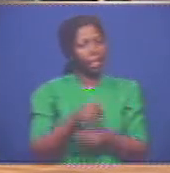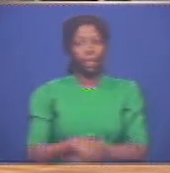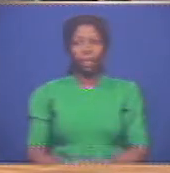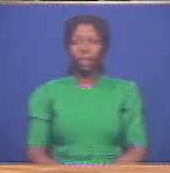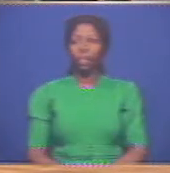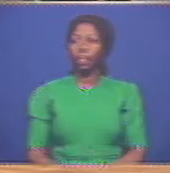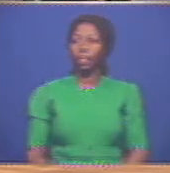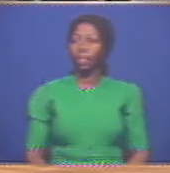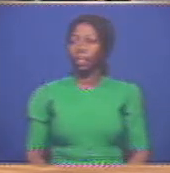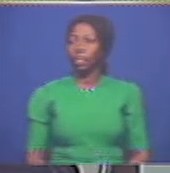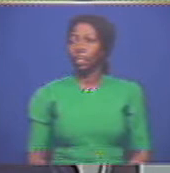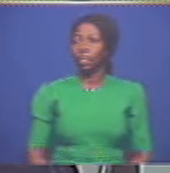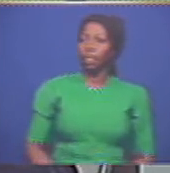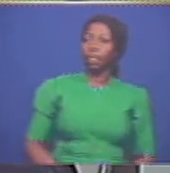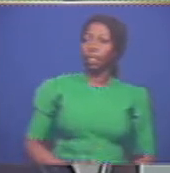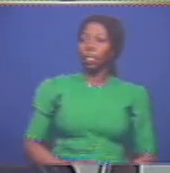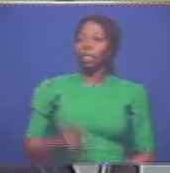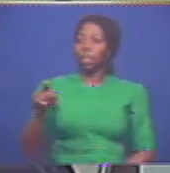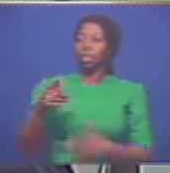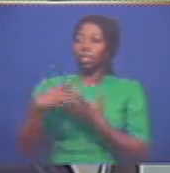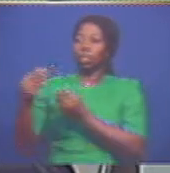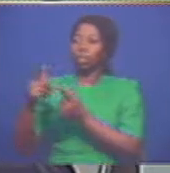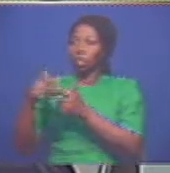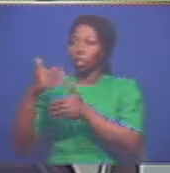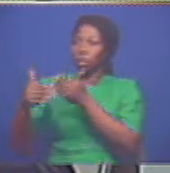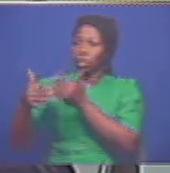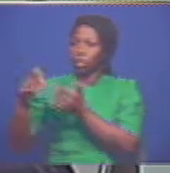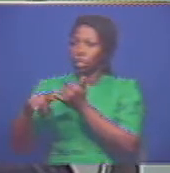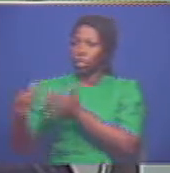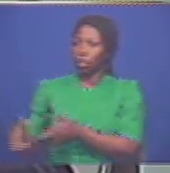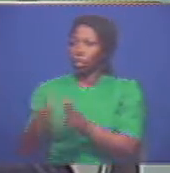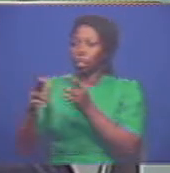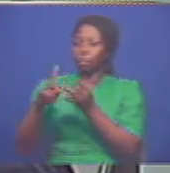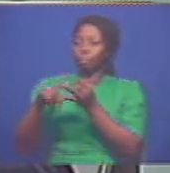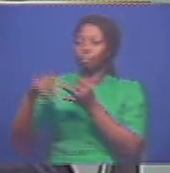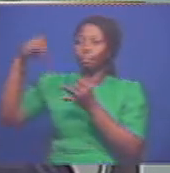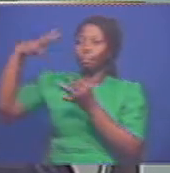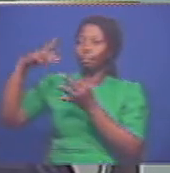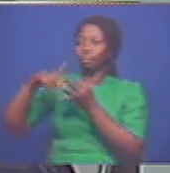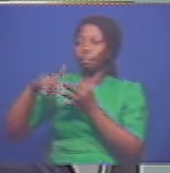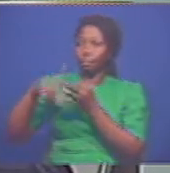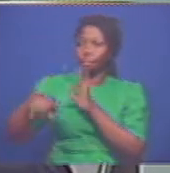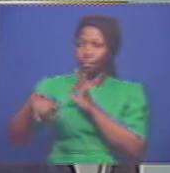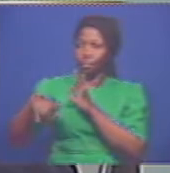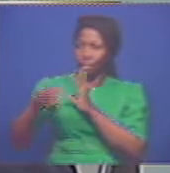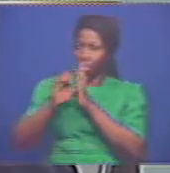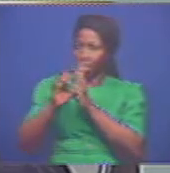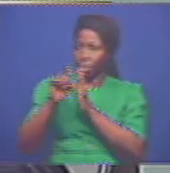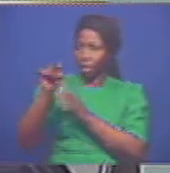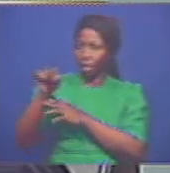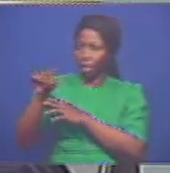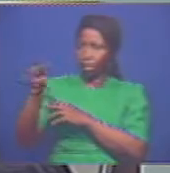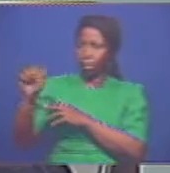all to do with the infrastructure. So loads, electricity. For example, in that one in